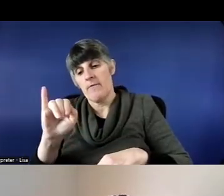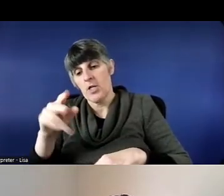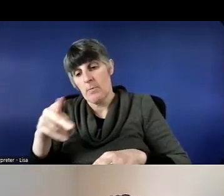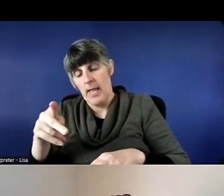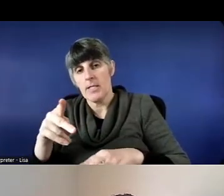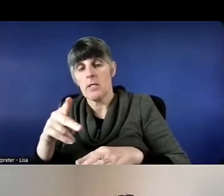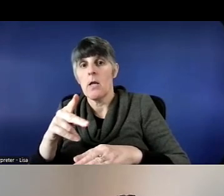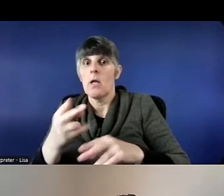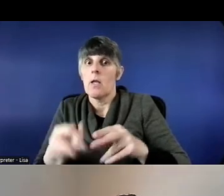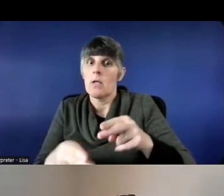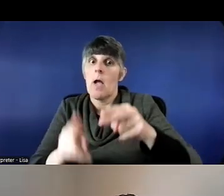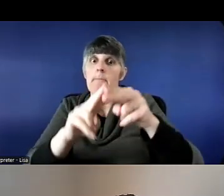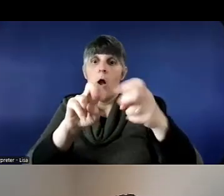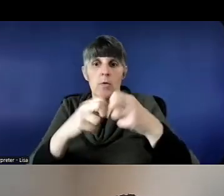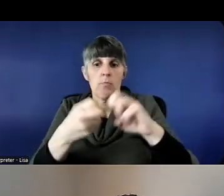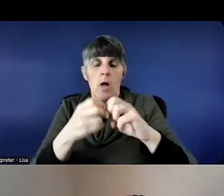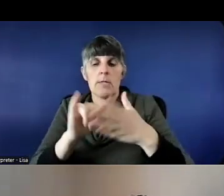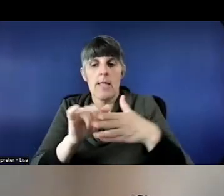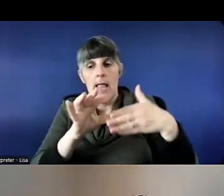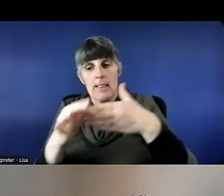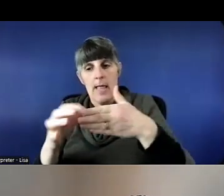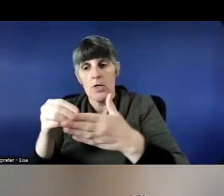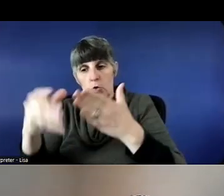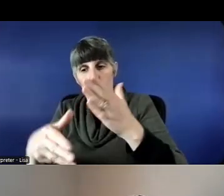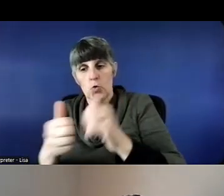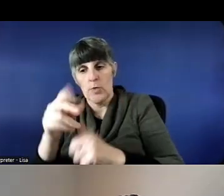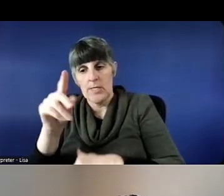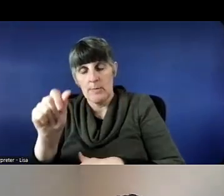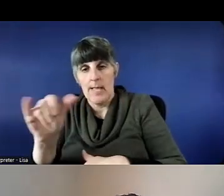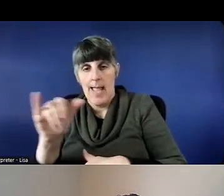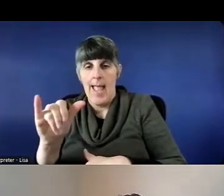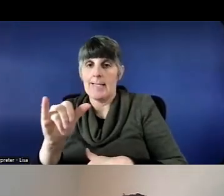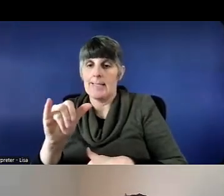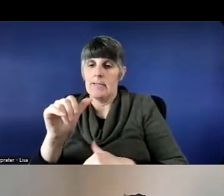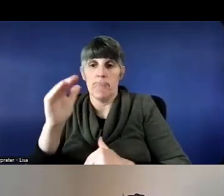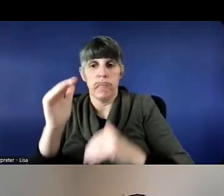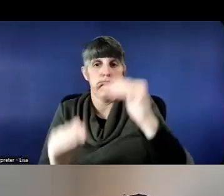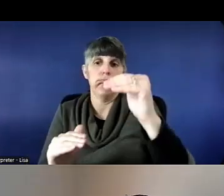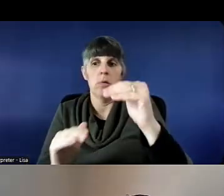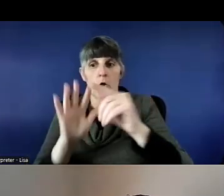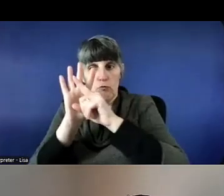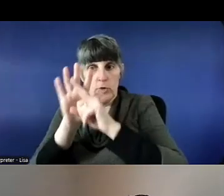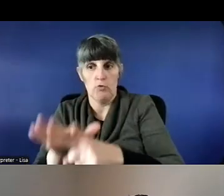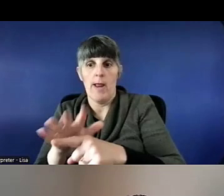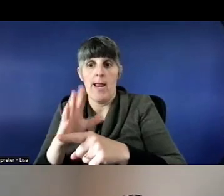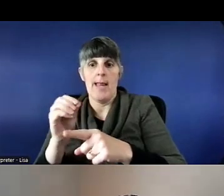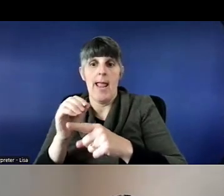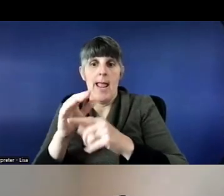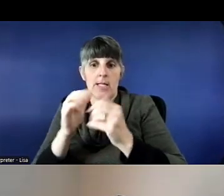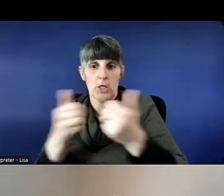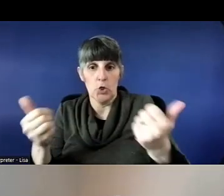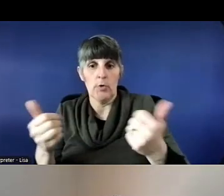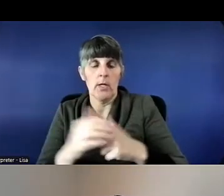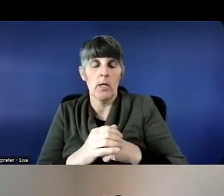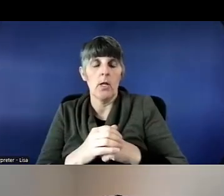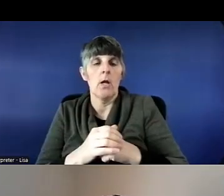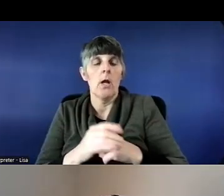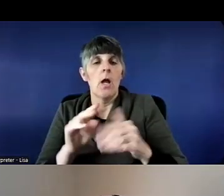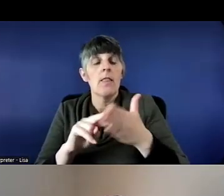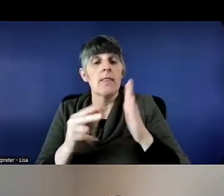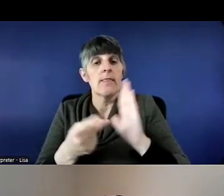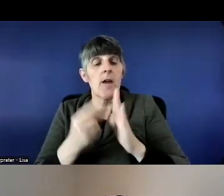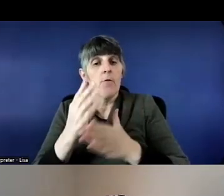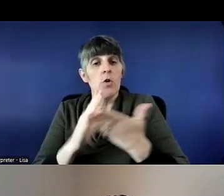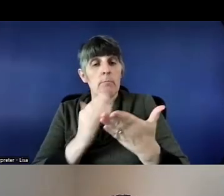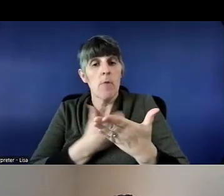compounded the issues that led to students with disabilities being disproportionately restrained and secluded. Therefore, as part